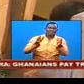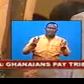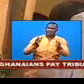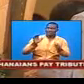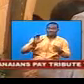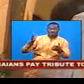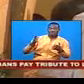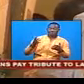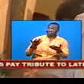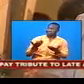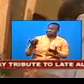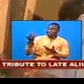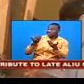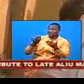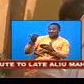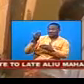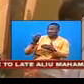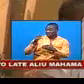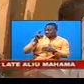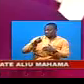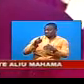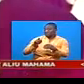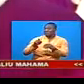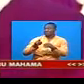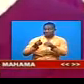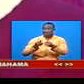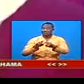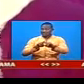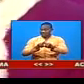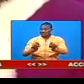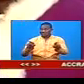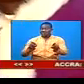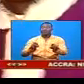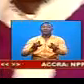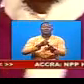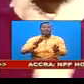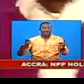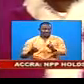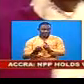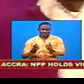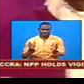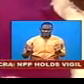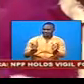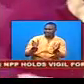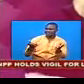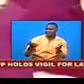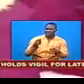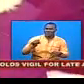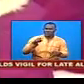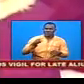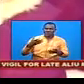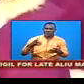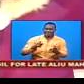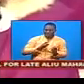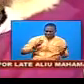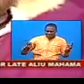man and work in unity in order to bring back all brethren who have left the church. He asked all to genuinely repent